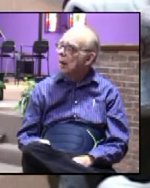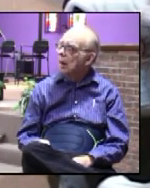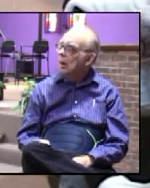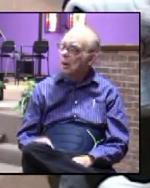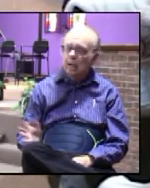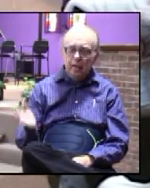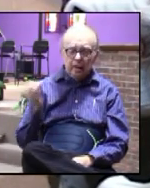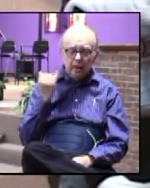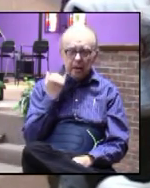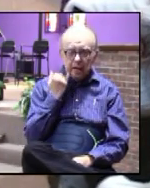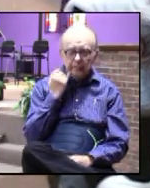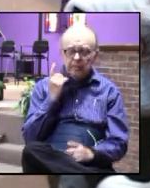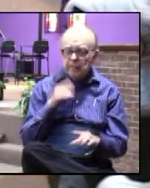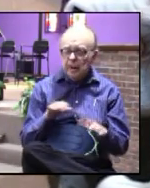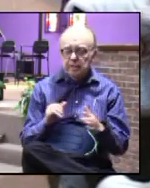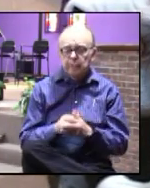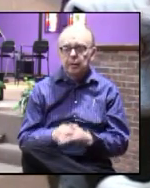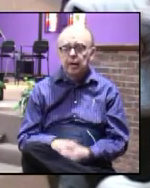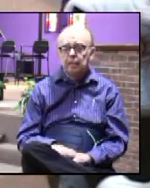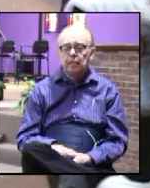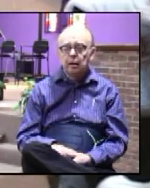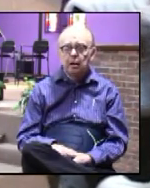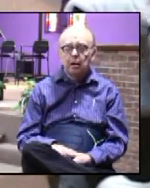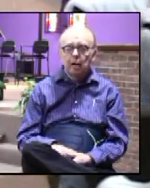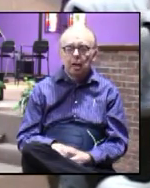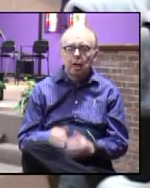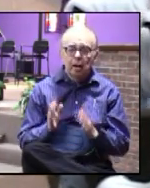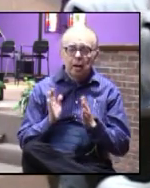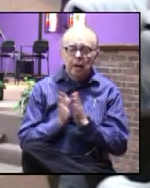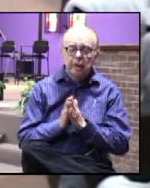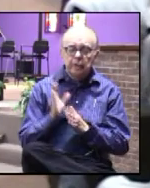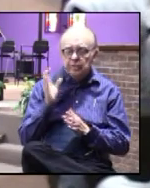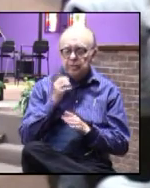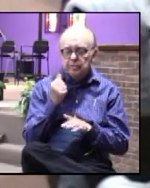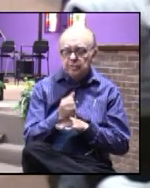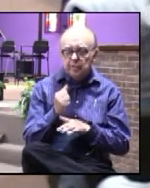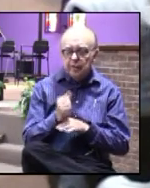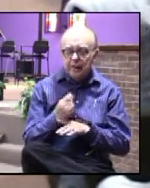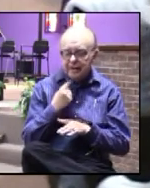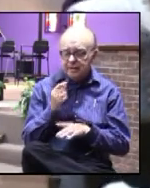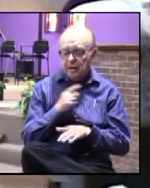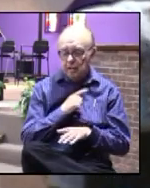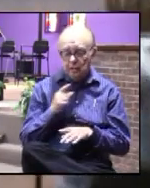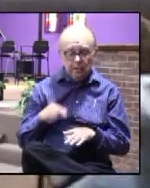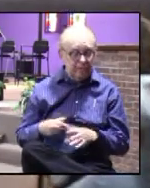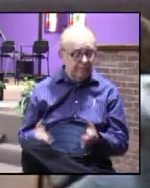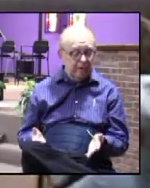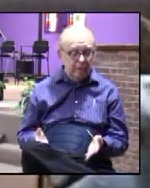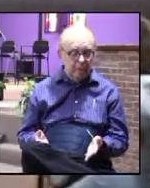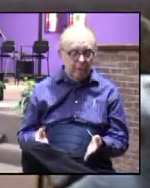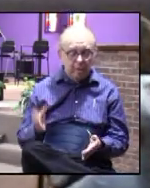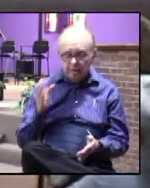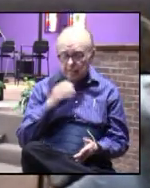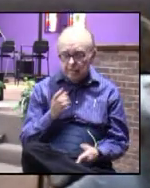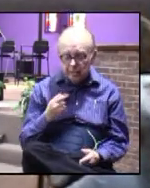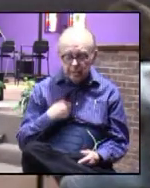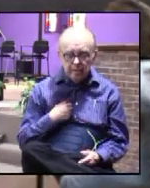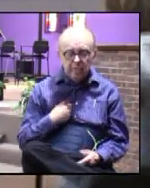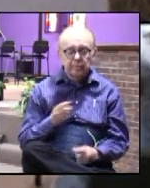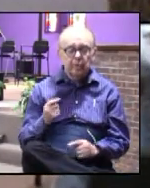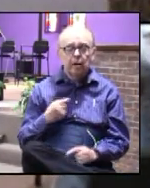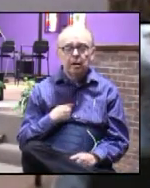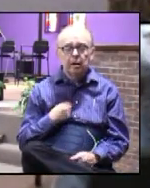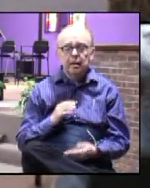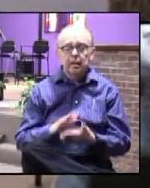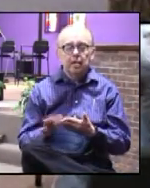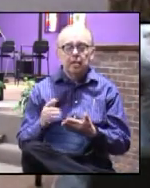If you can't, I ask you to search yourself and say, Lord, here I am right now. Search me, try me,